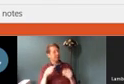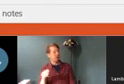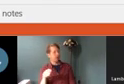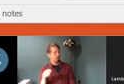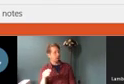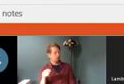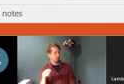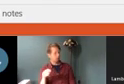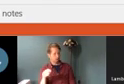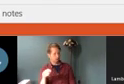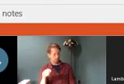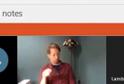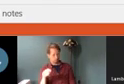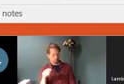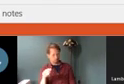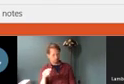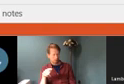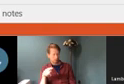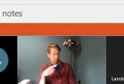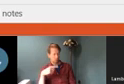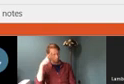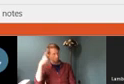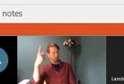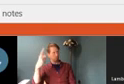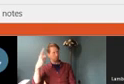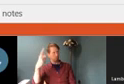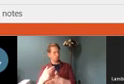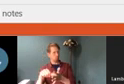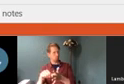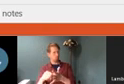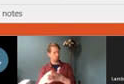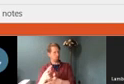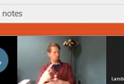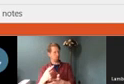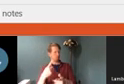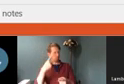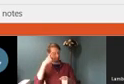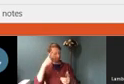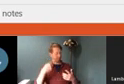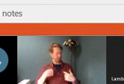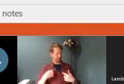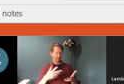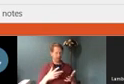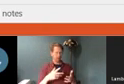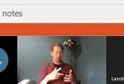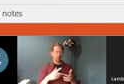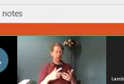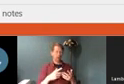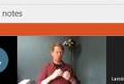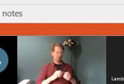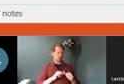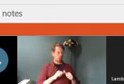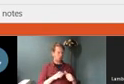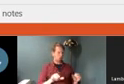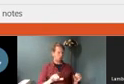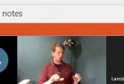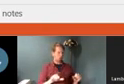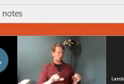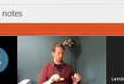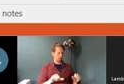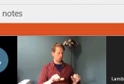new problems, we create new solutions. So one of my projects was about creating a bioinformatics solution to correcting for a